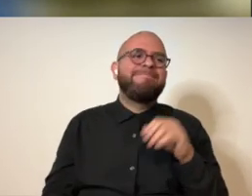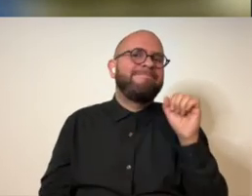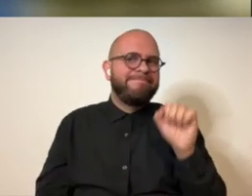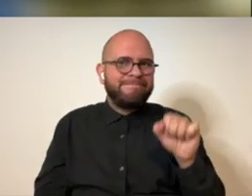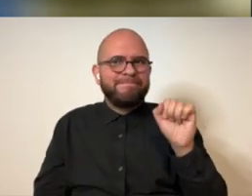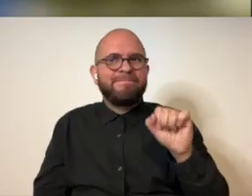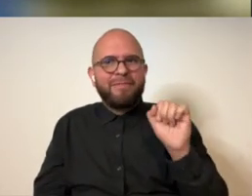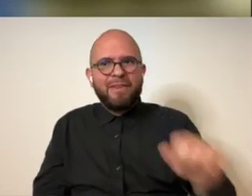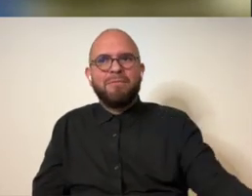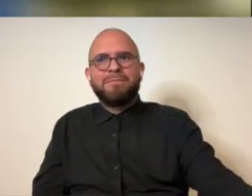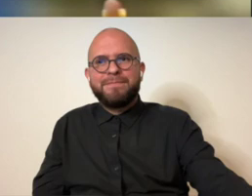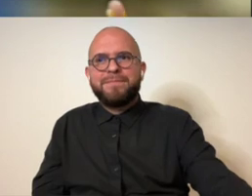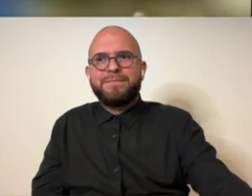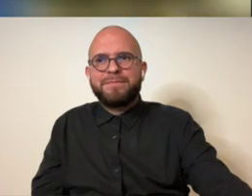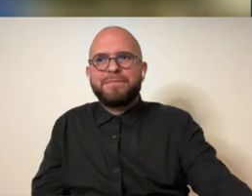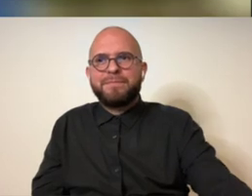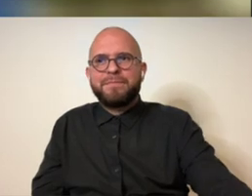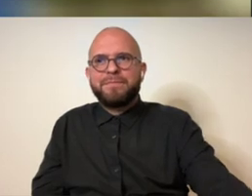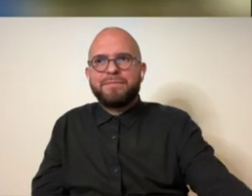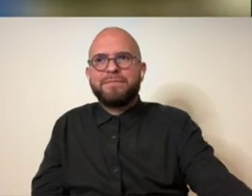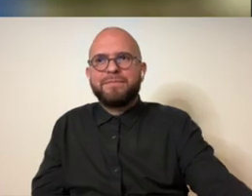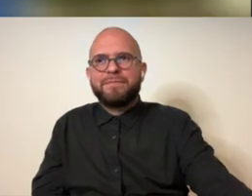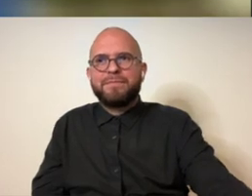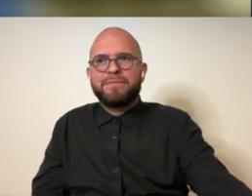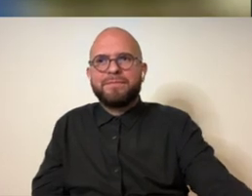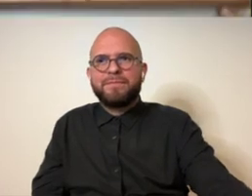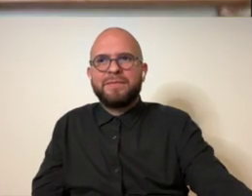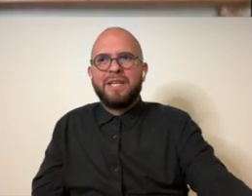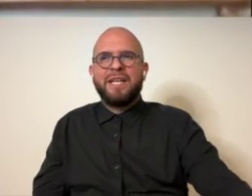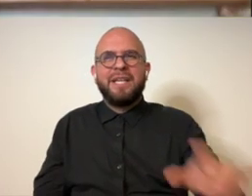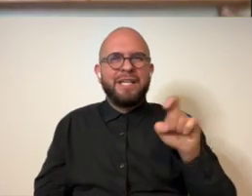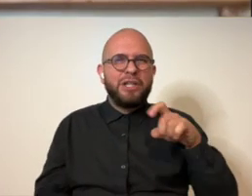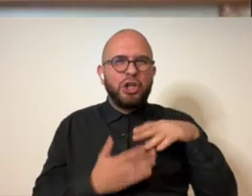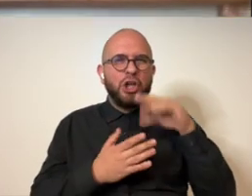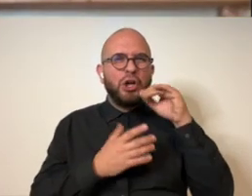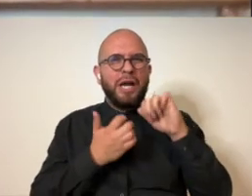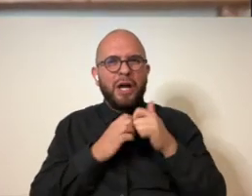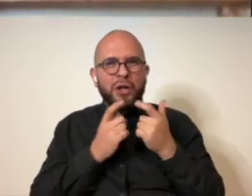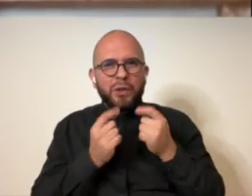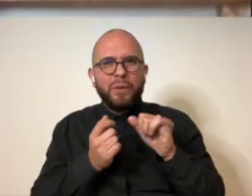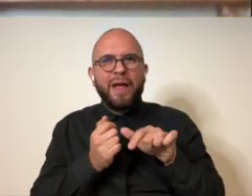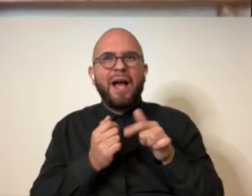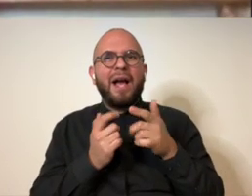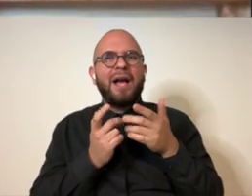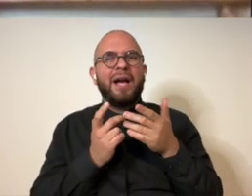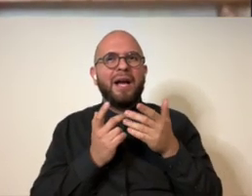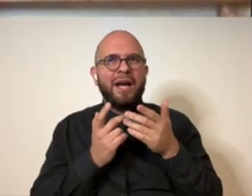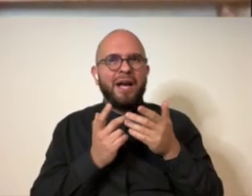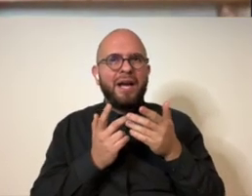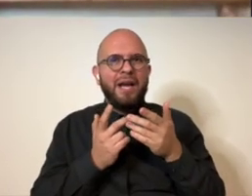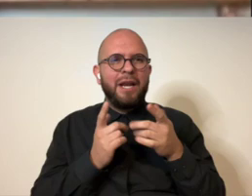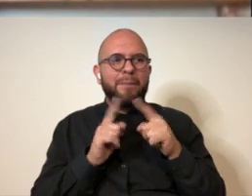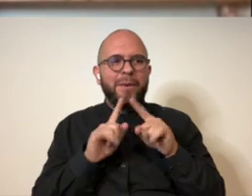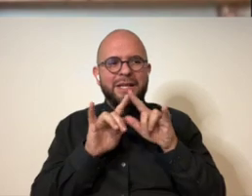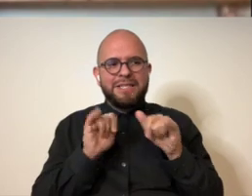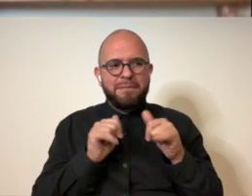conversation for things to get better, you know, and just shuts. Yeah. Learning how to do that